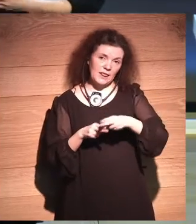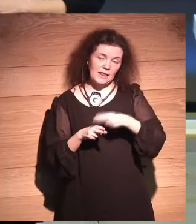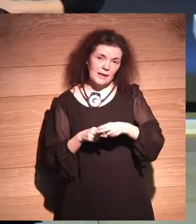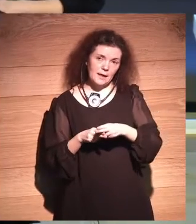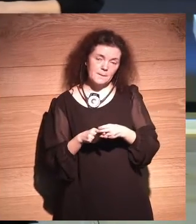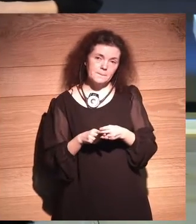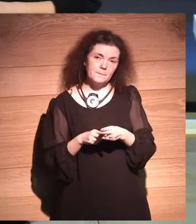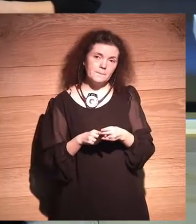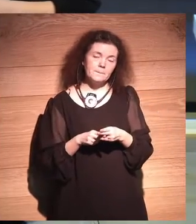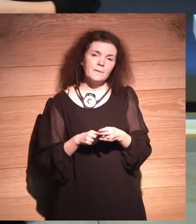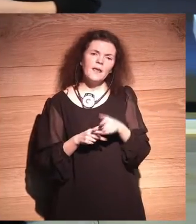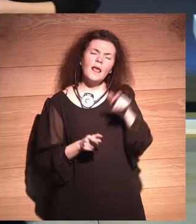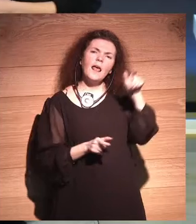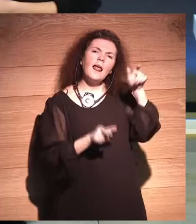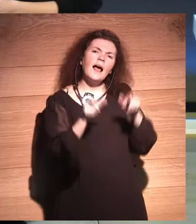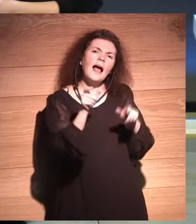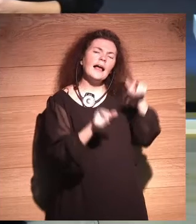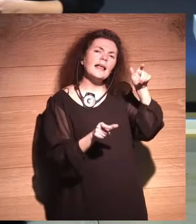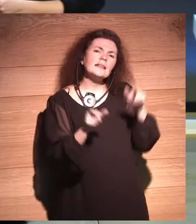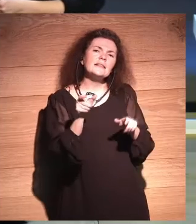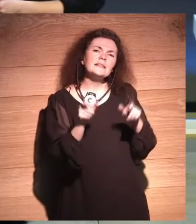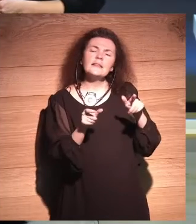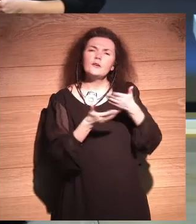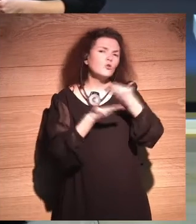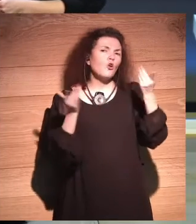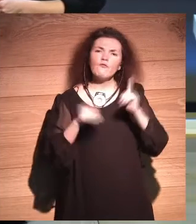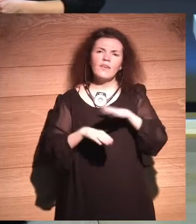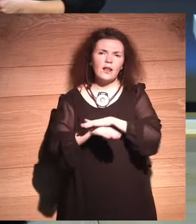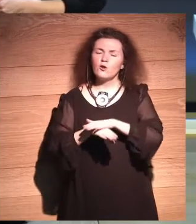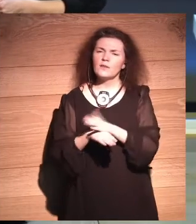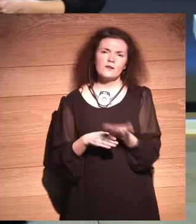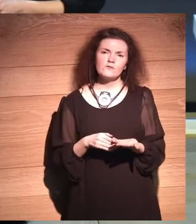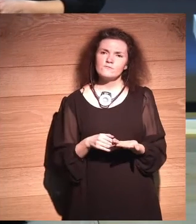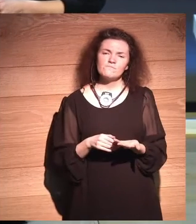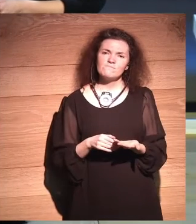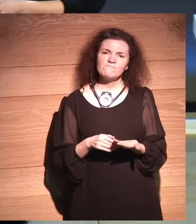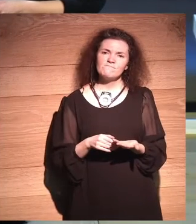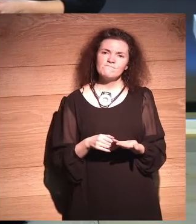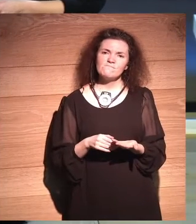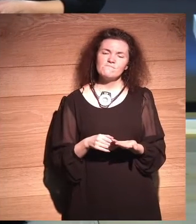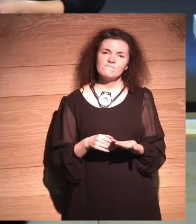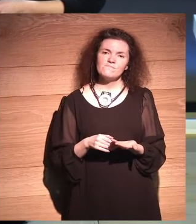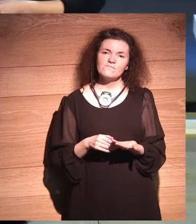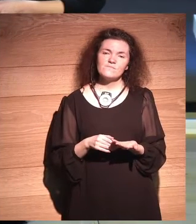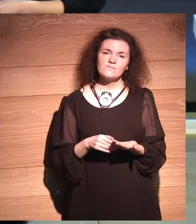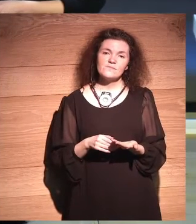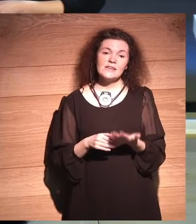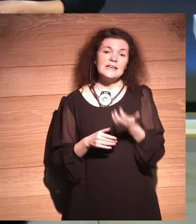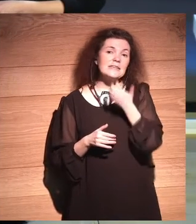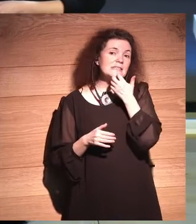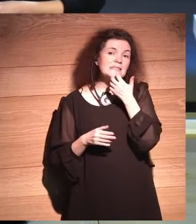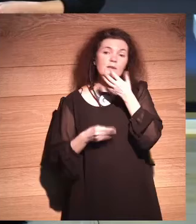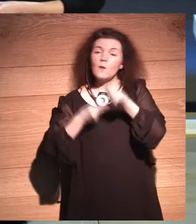government. So people are going to be out of a job very quickly if we don't get our act together to do a better job at